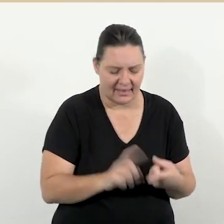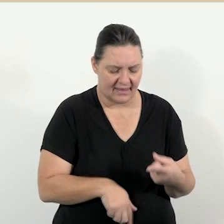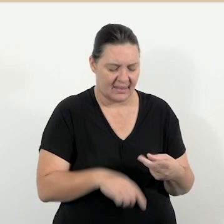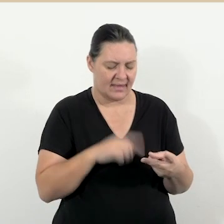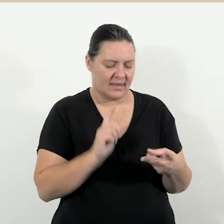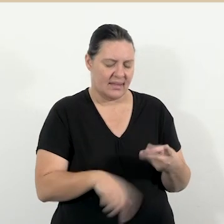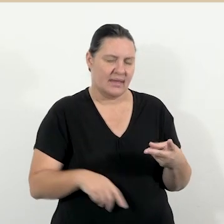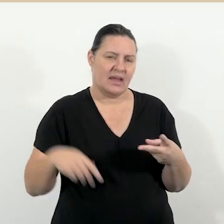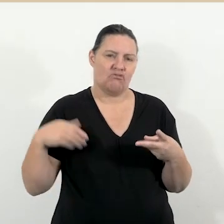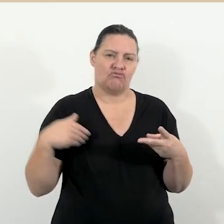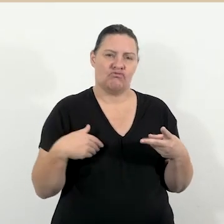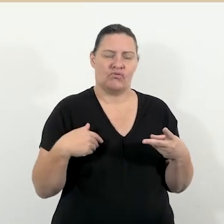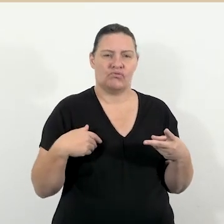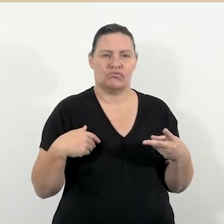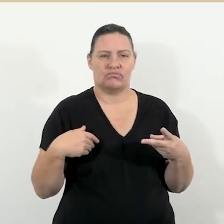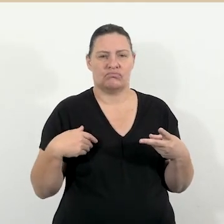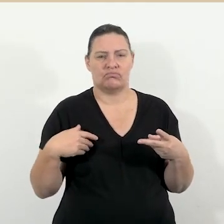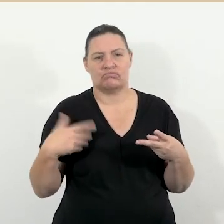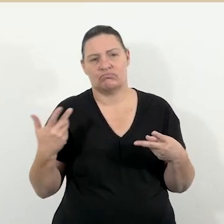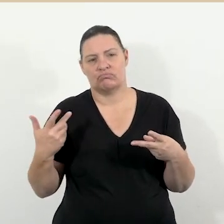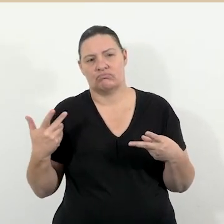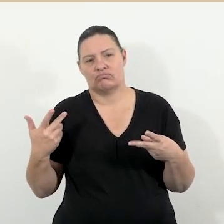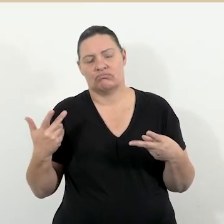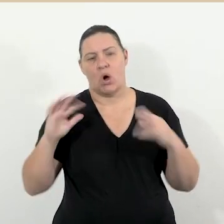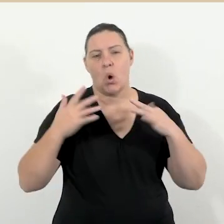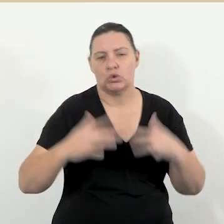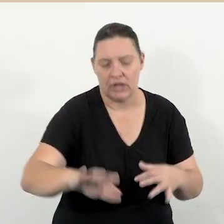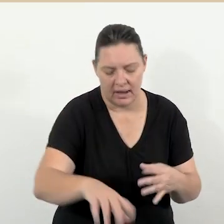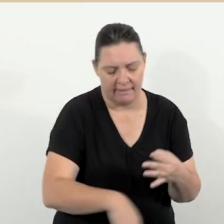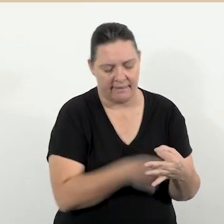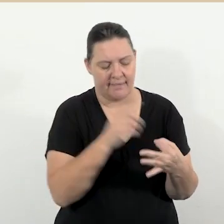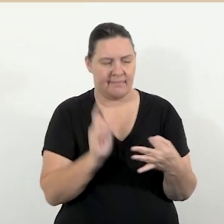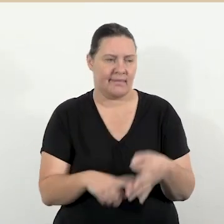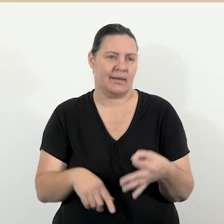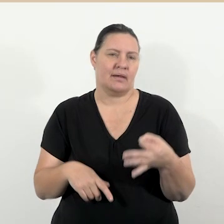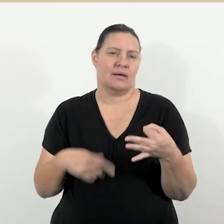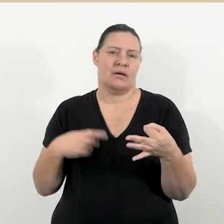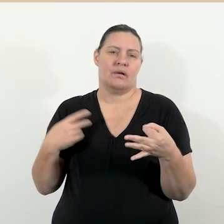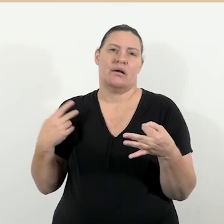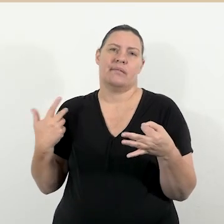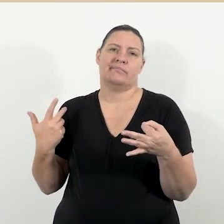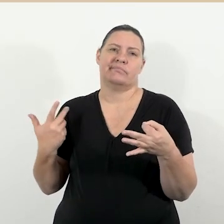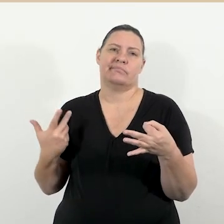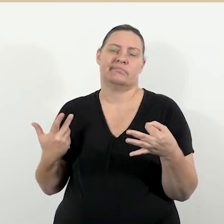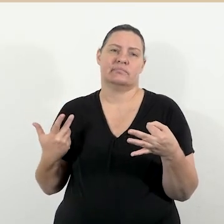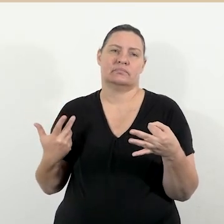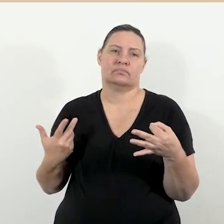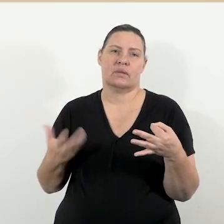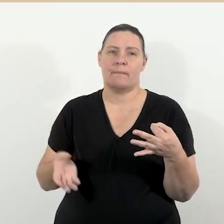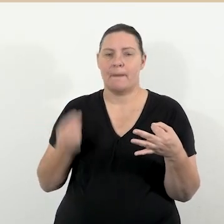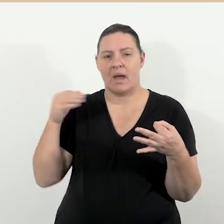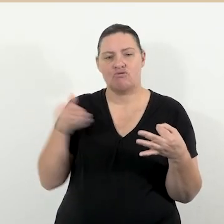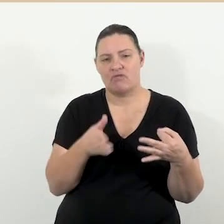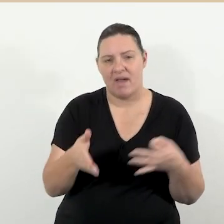we find the water in the lakes. We find the water in the oceans. We also find it